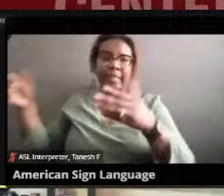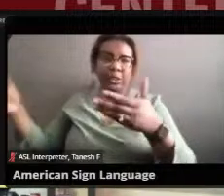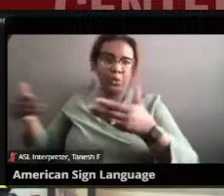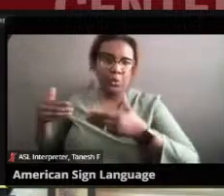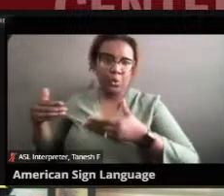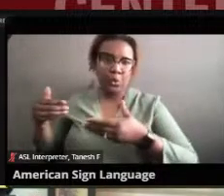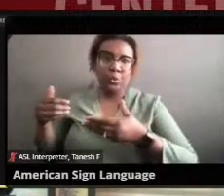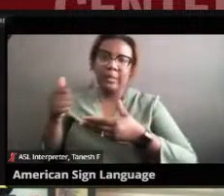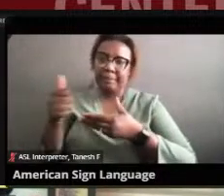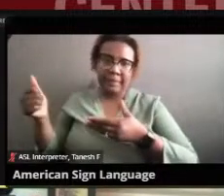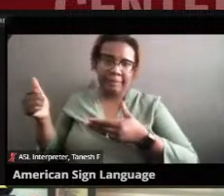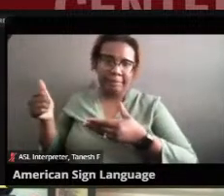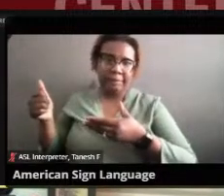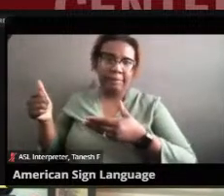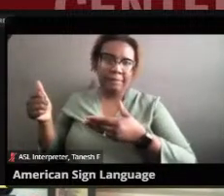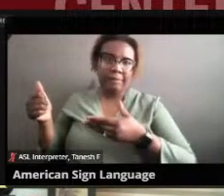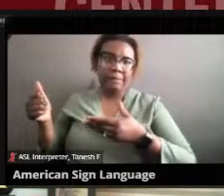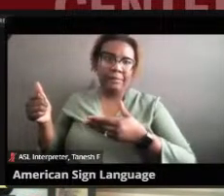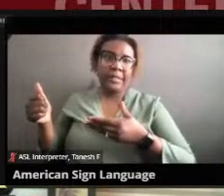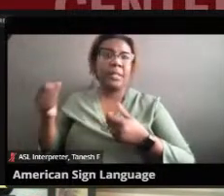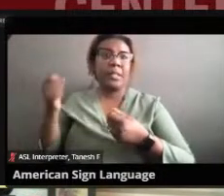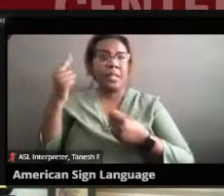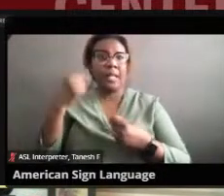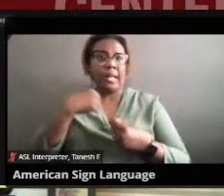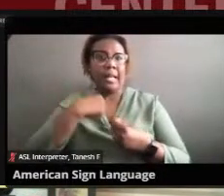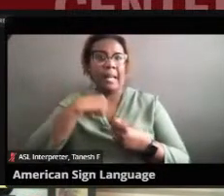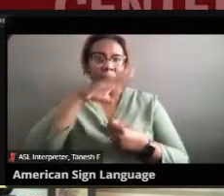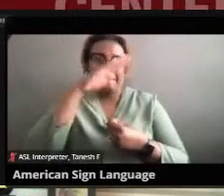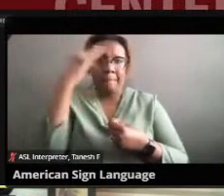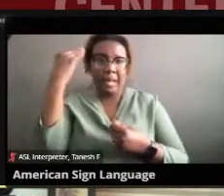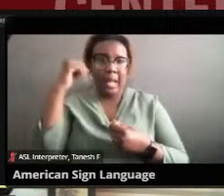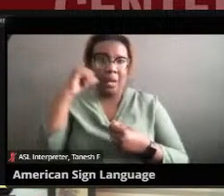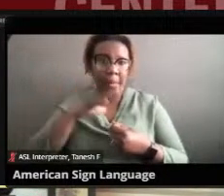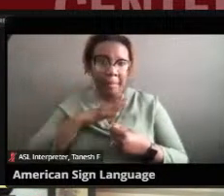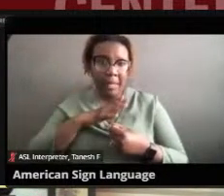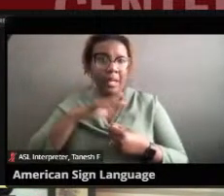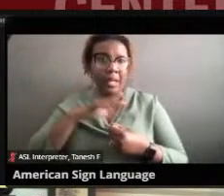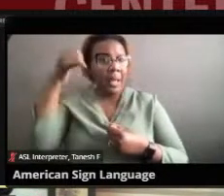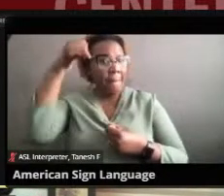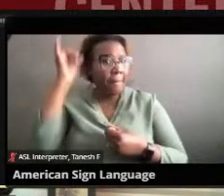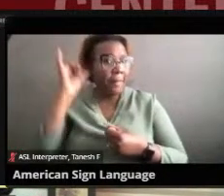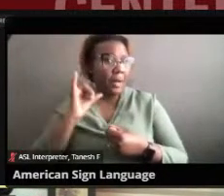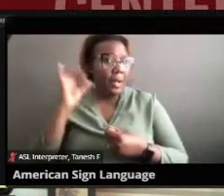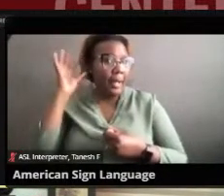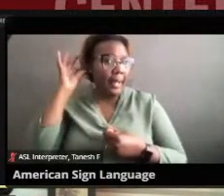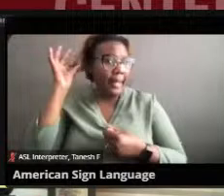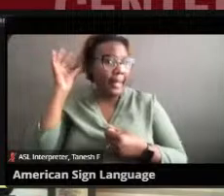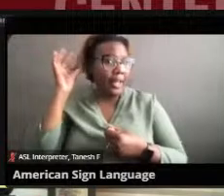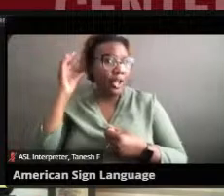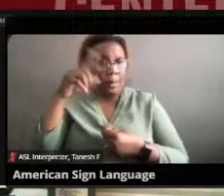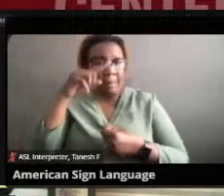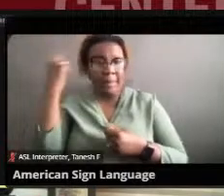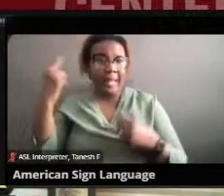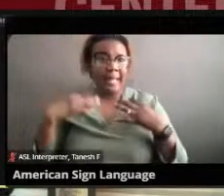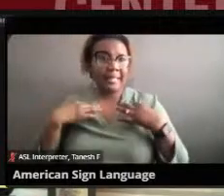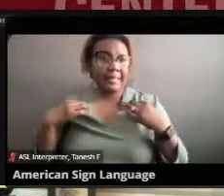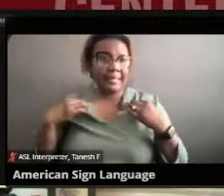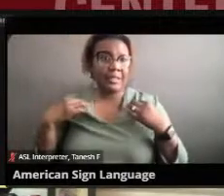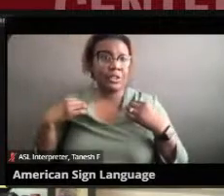in. I'm a Black woman, I have blonde hair, a Black t-shirt, and a Black keffiyeh